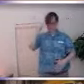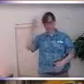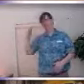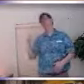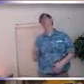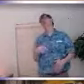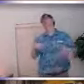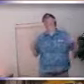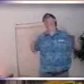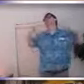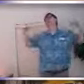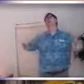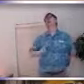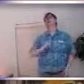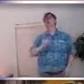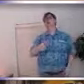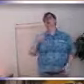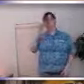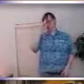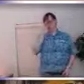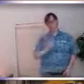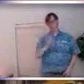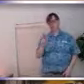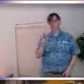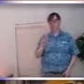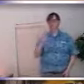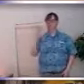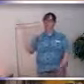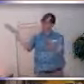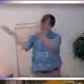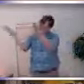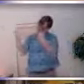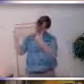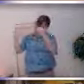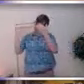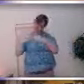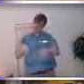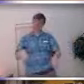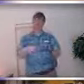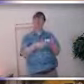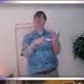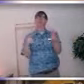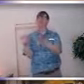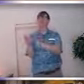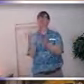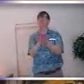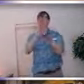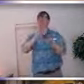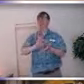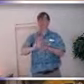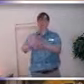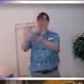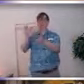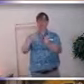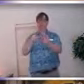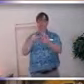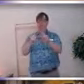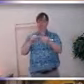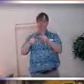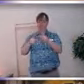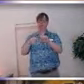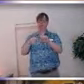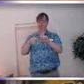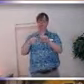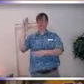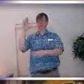real. Now you become an example, like Jesus, like Buddha, like any